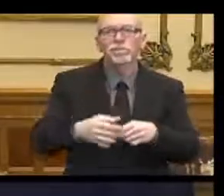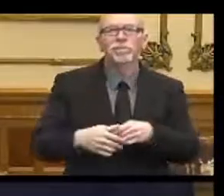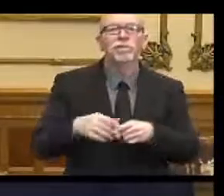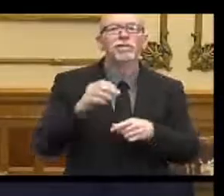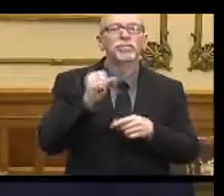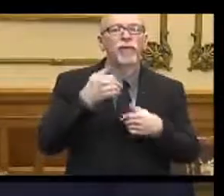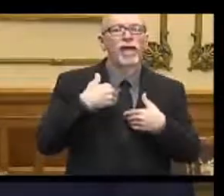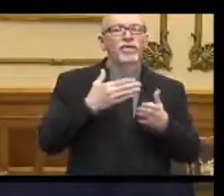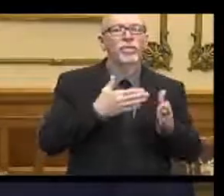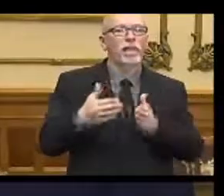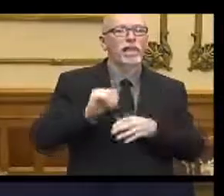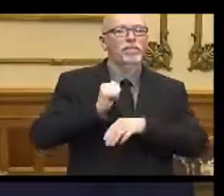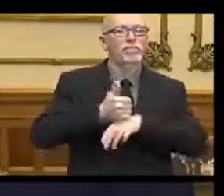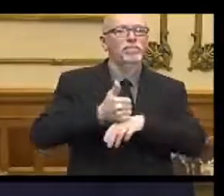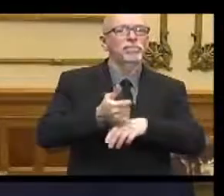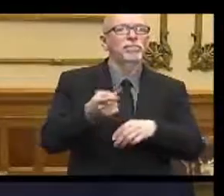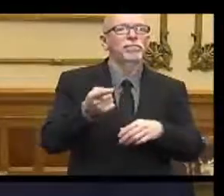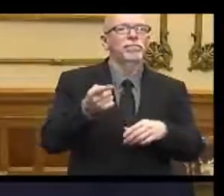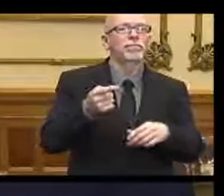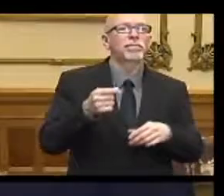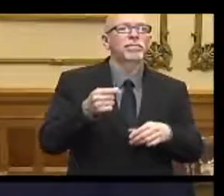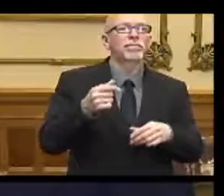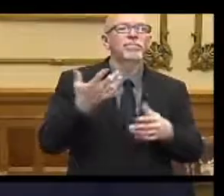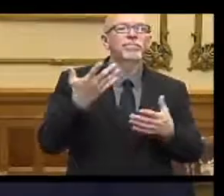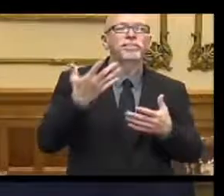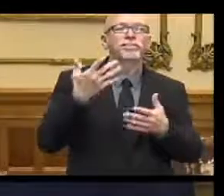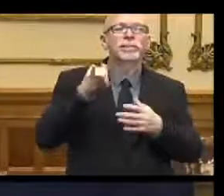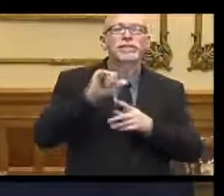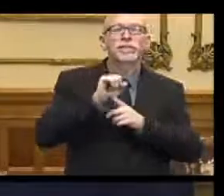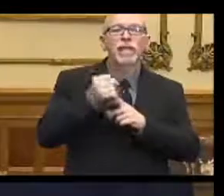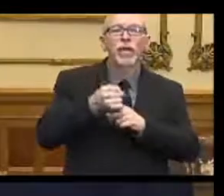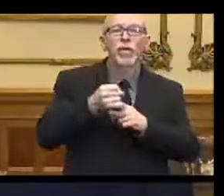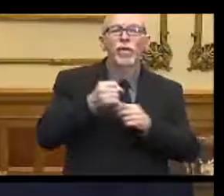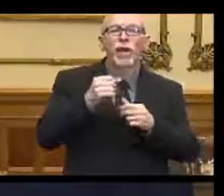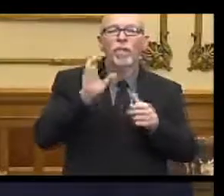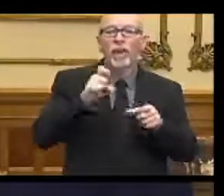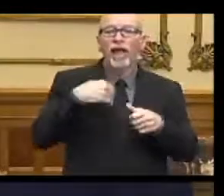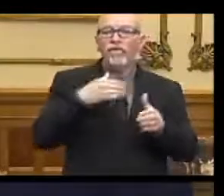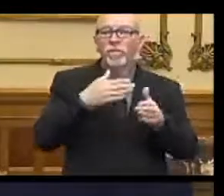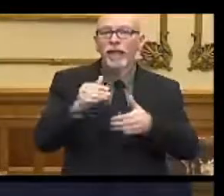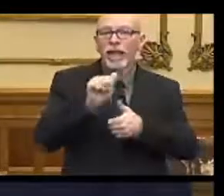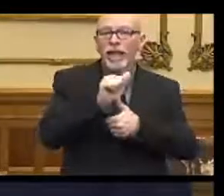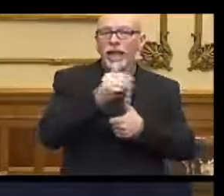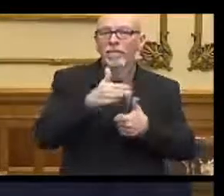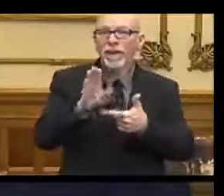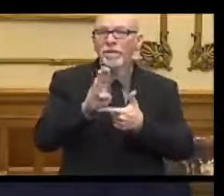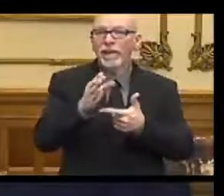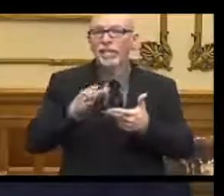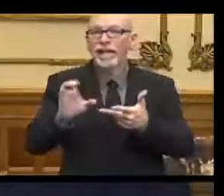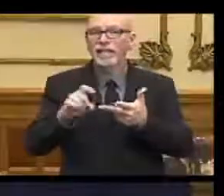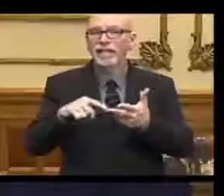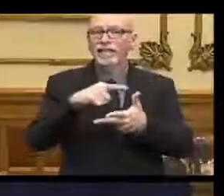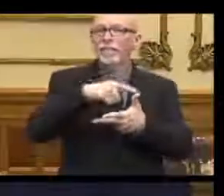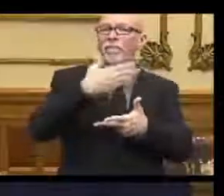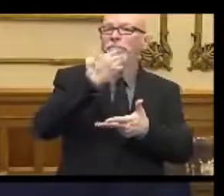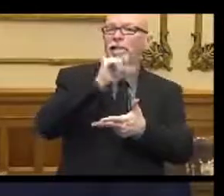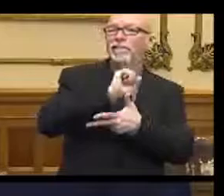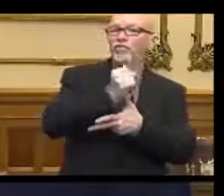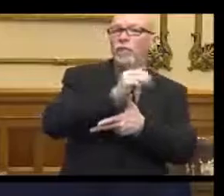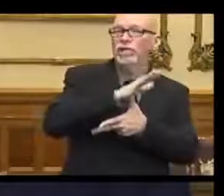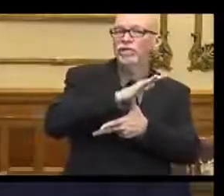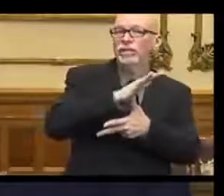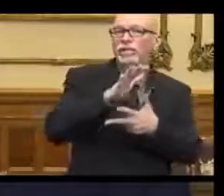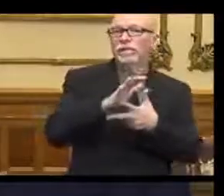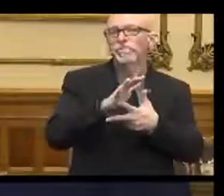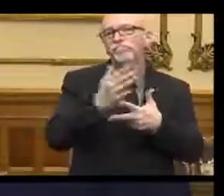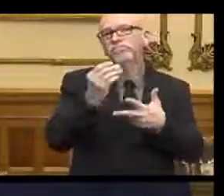so having those plans in place, whether it's, scenario A, B, and C, best case scenario, maybe the